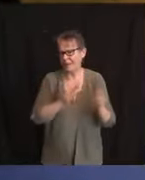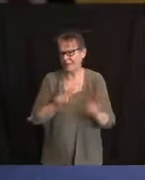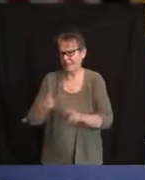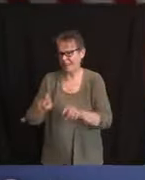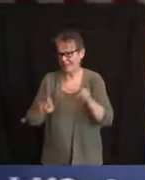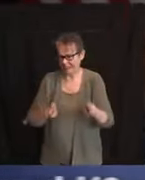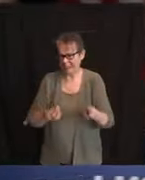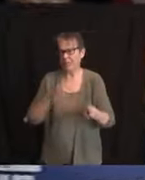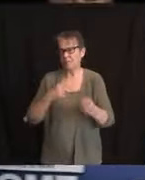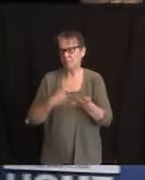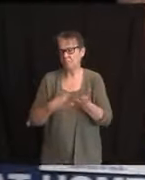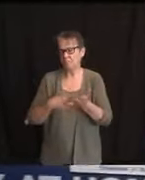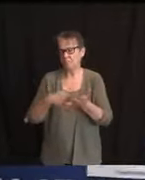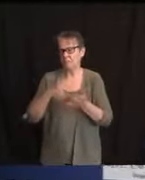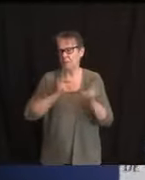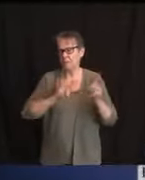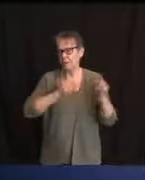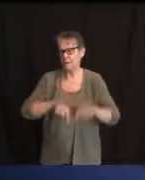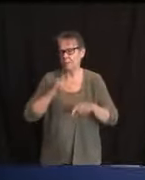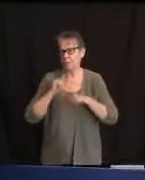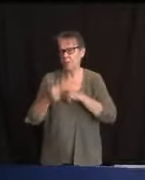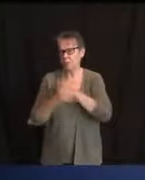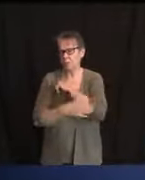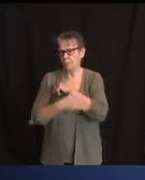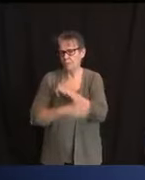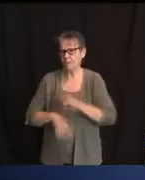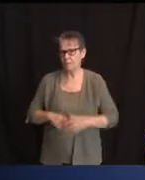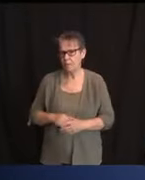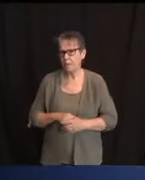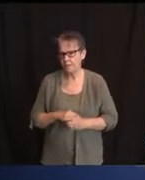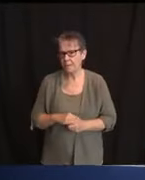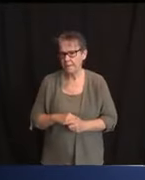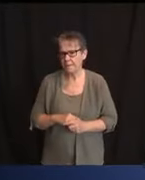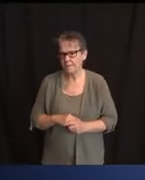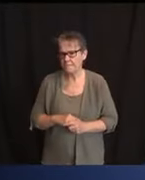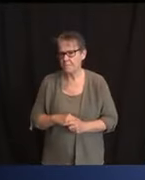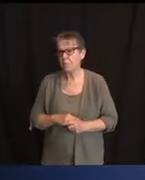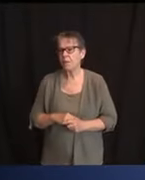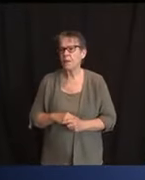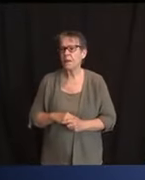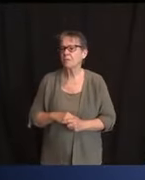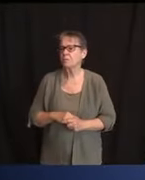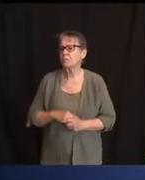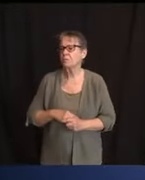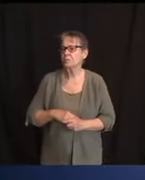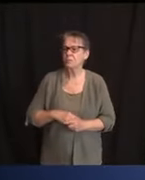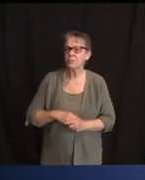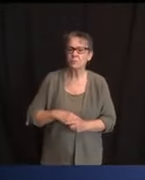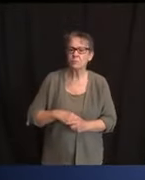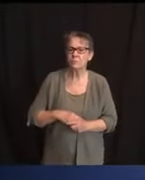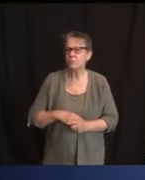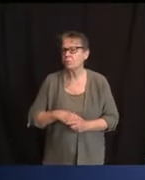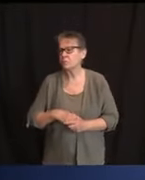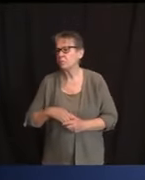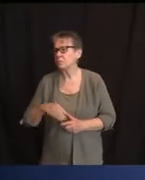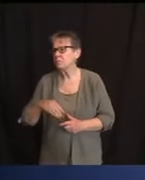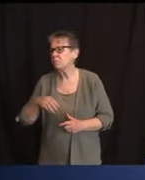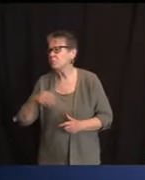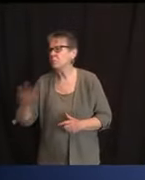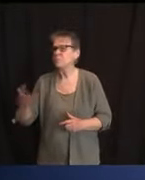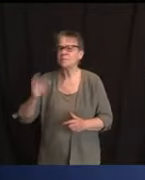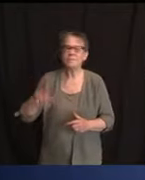Governor's usual has done an excellent job as far as going through those things. No, we don't know whether the hot weather is going to make a difference or not. Certainly, we can hope it